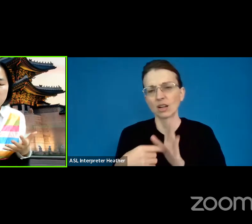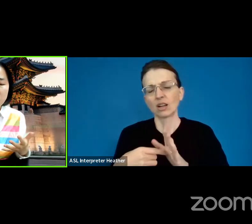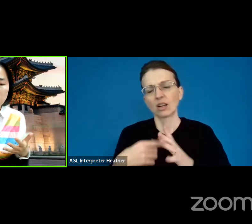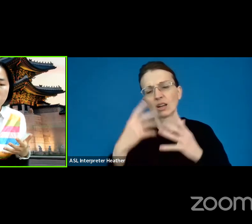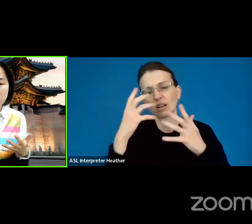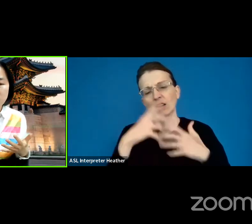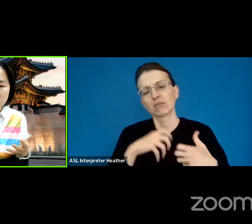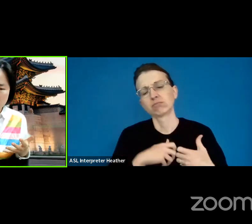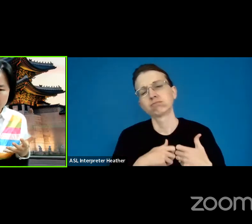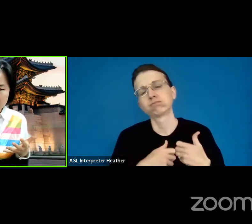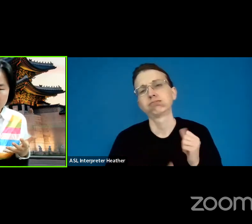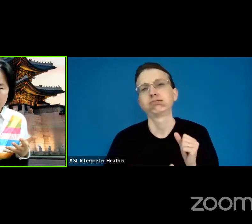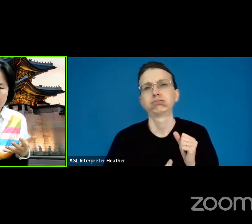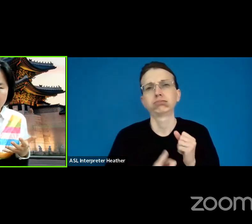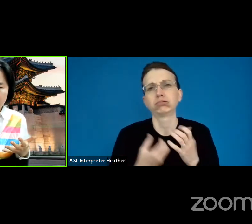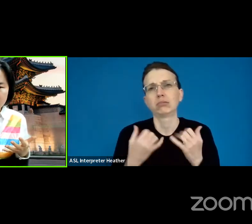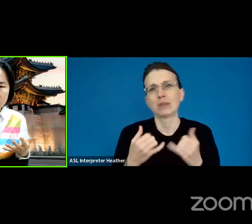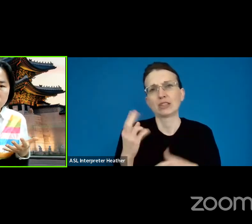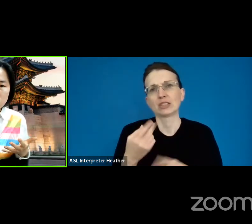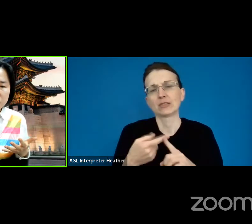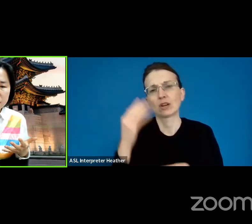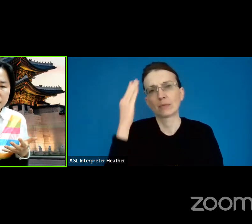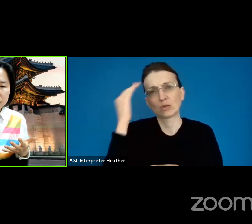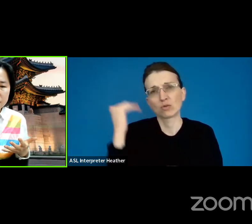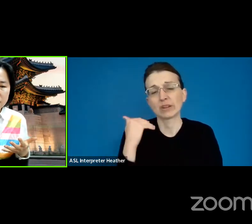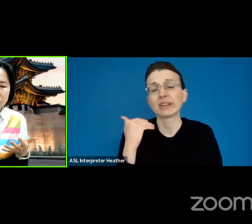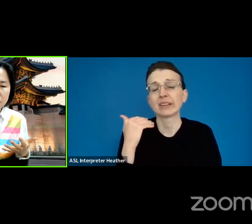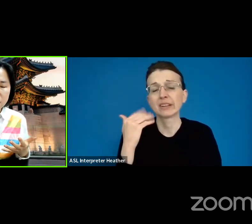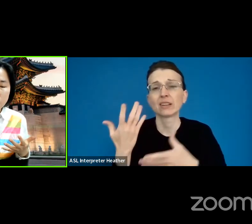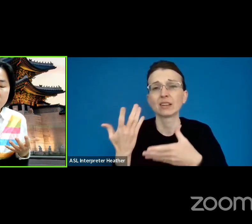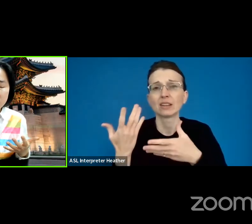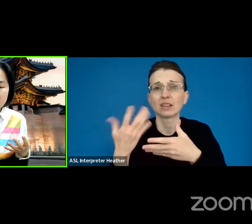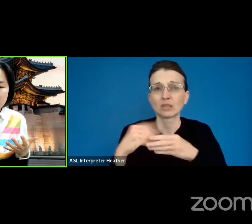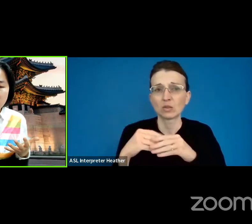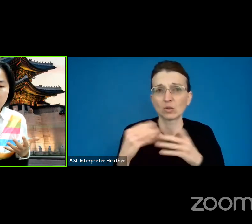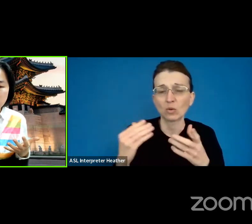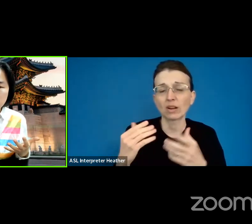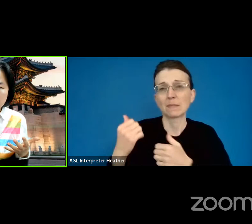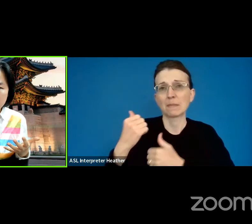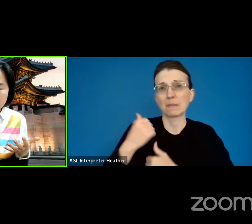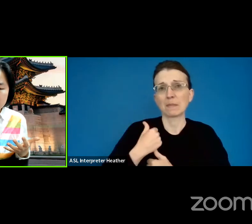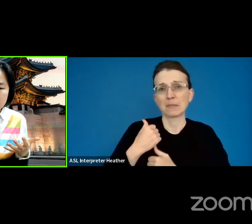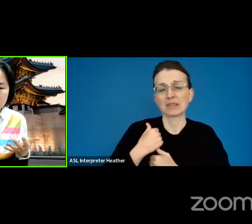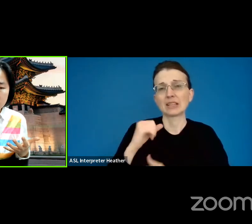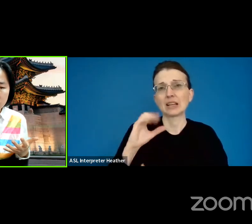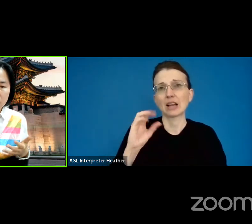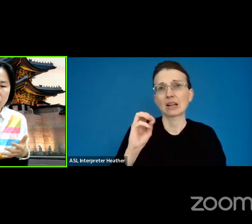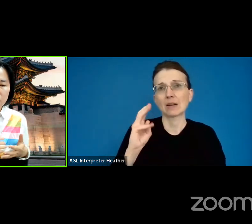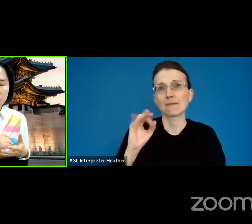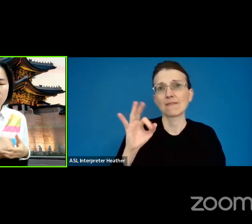of Korean modern history, including the military comfort women,